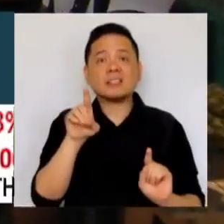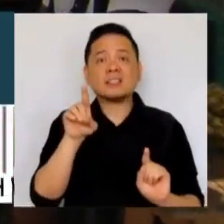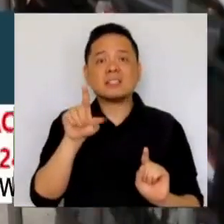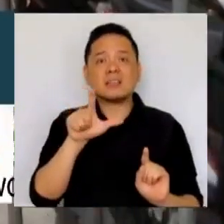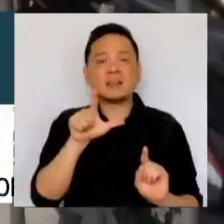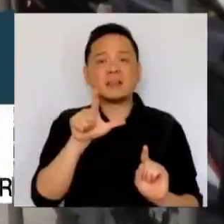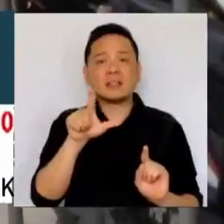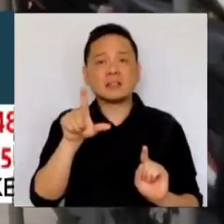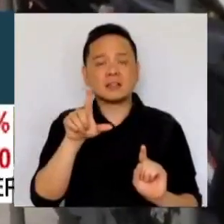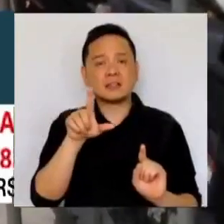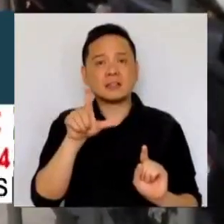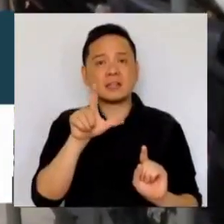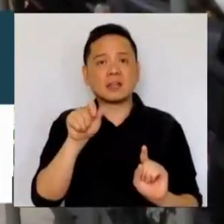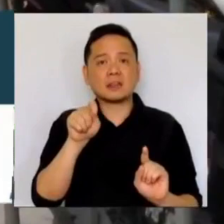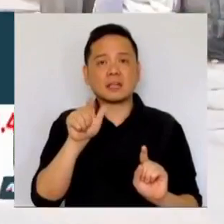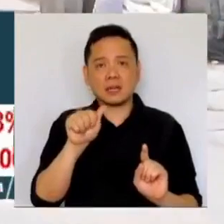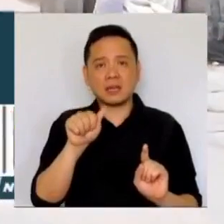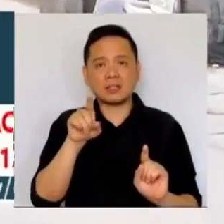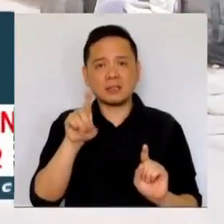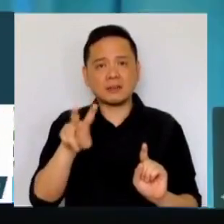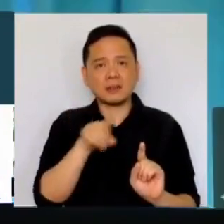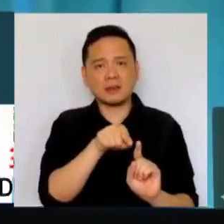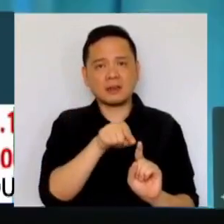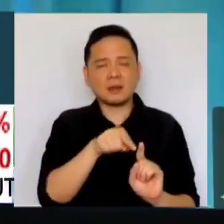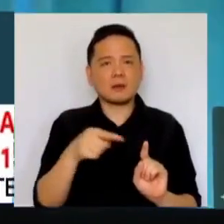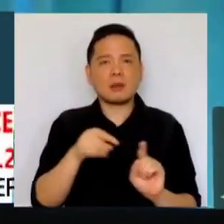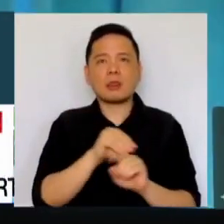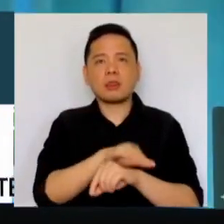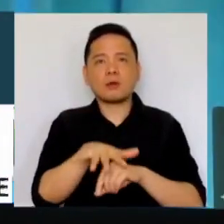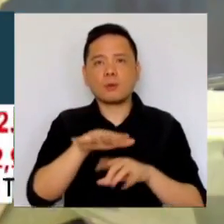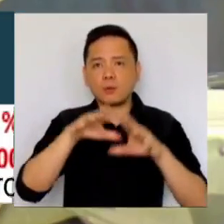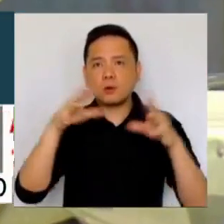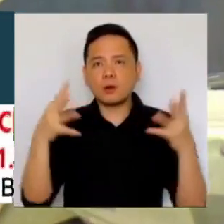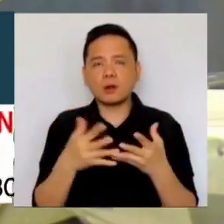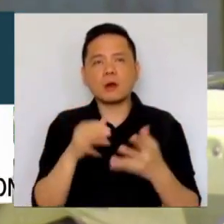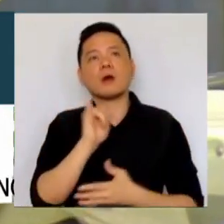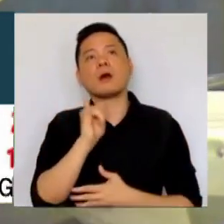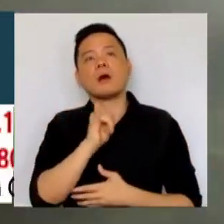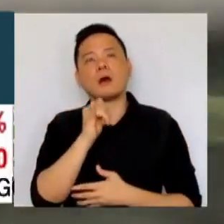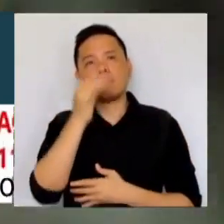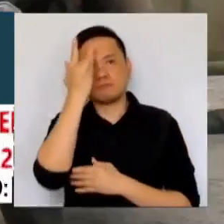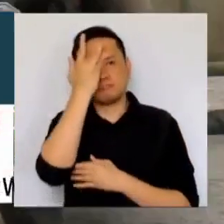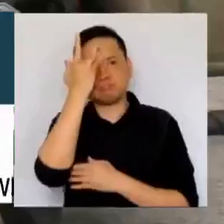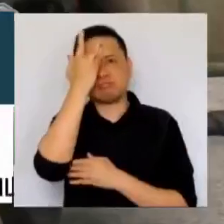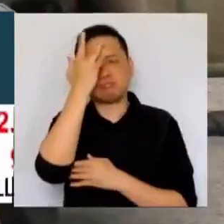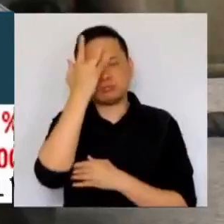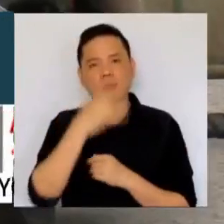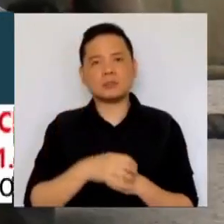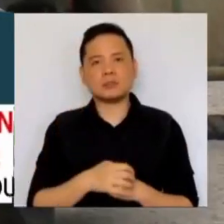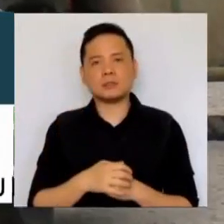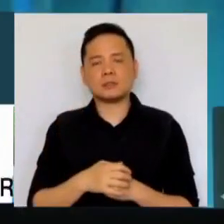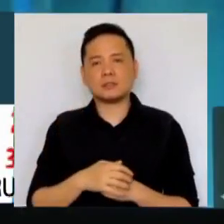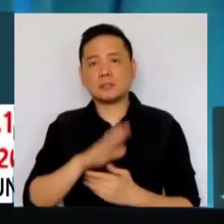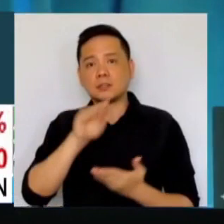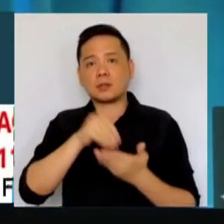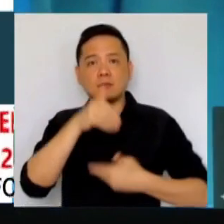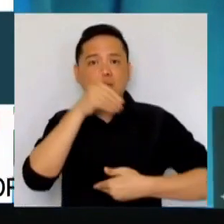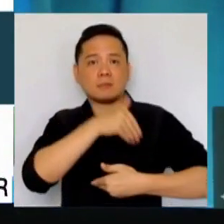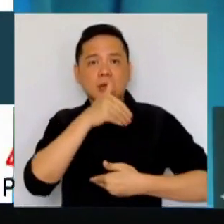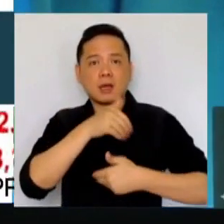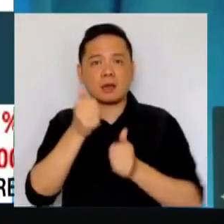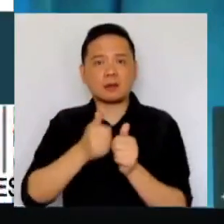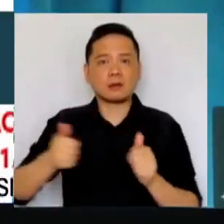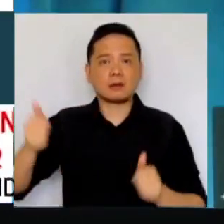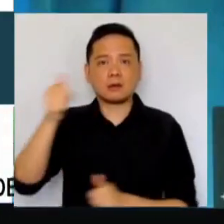lockdowns is still quite fresh. Central Bank Governor Benjamin Diokno, however, says he is not worried about it. We'll continue